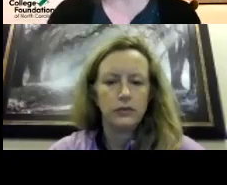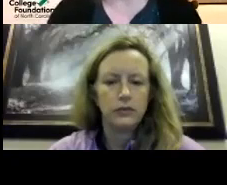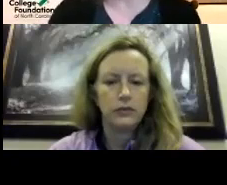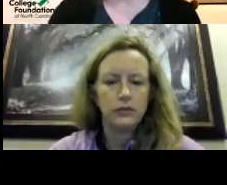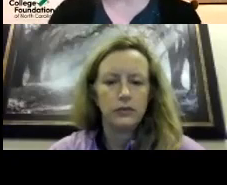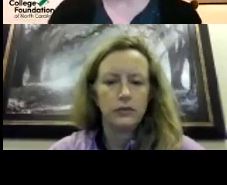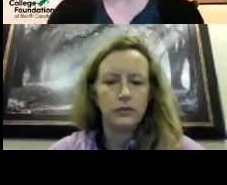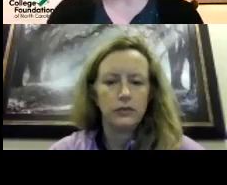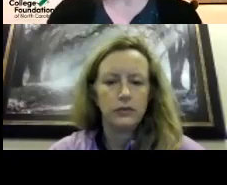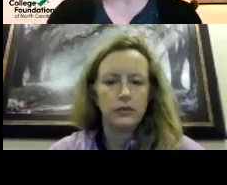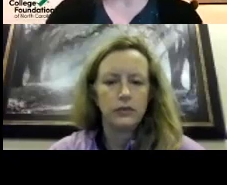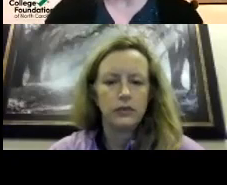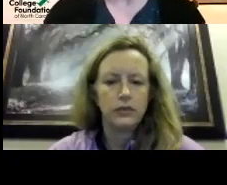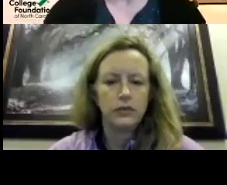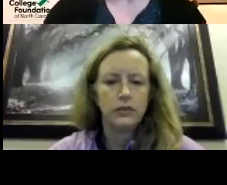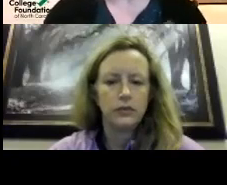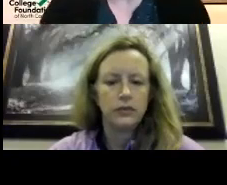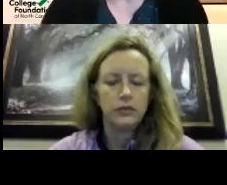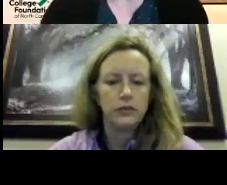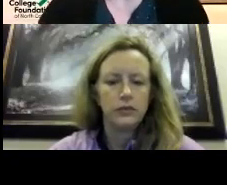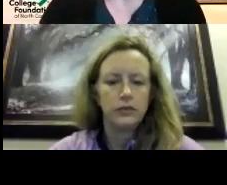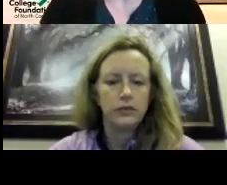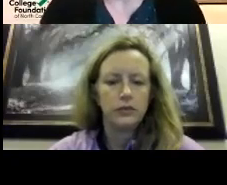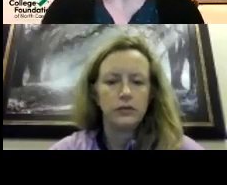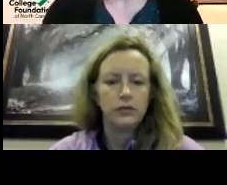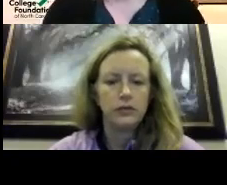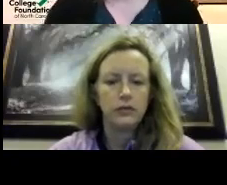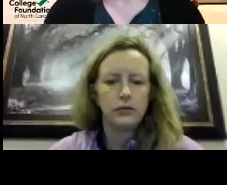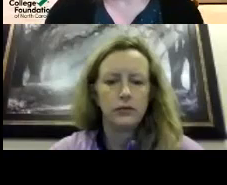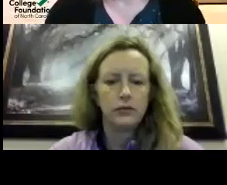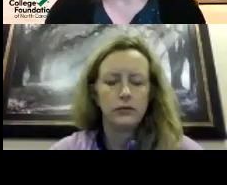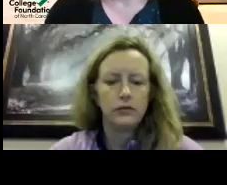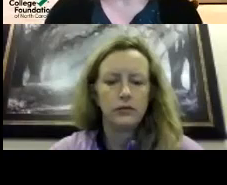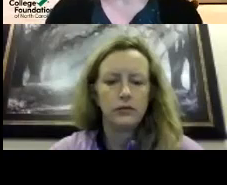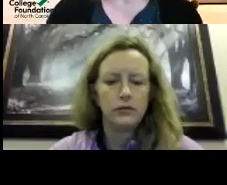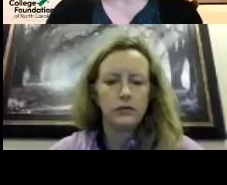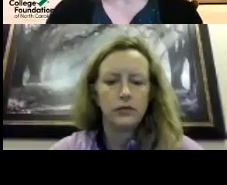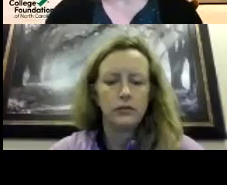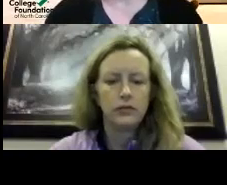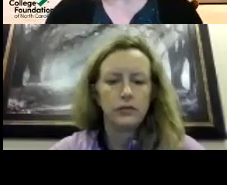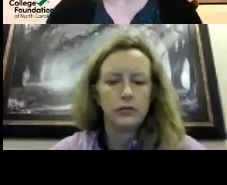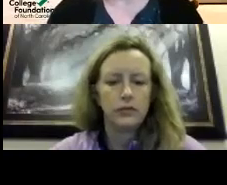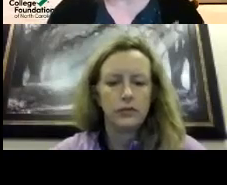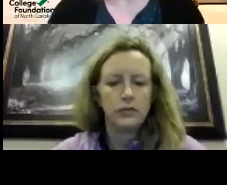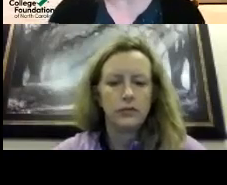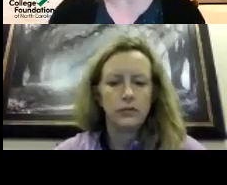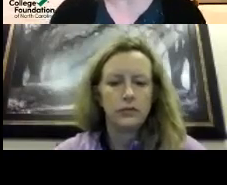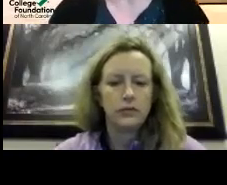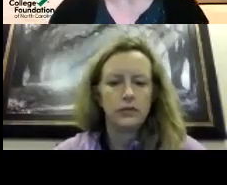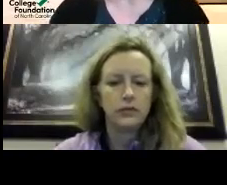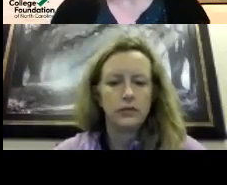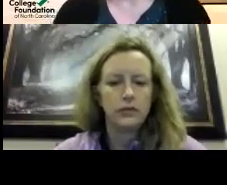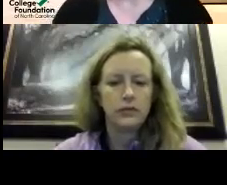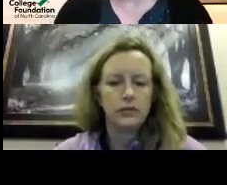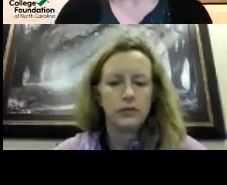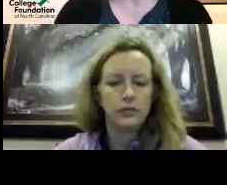discussion of why filling out the FAFSA, you know, you really have to start with all the costs of college, right? You have to understand, you